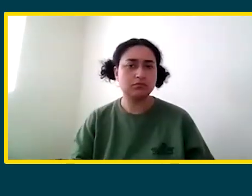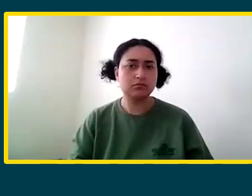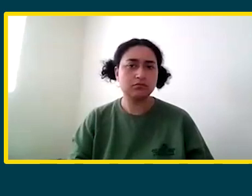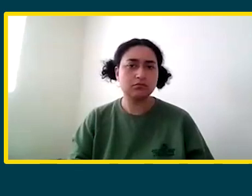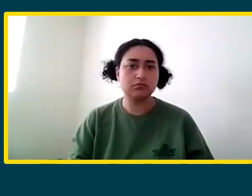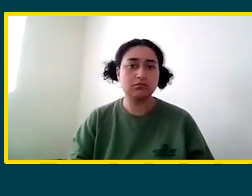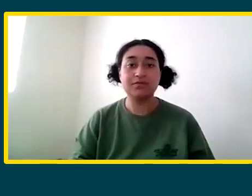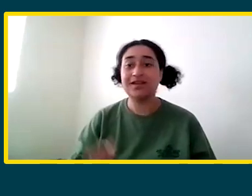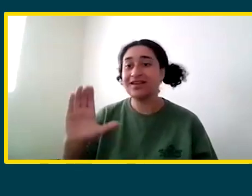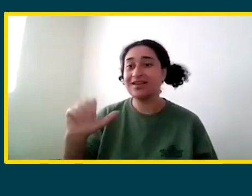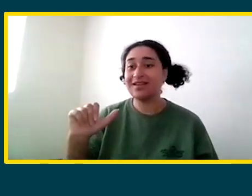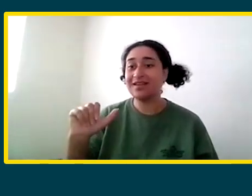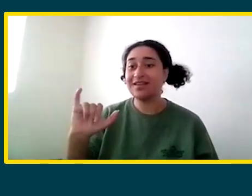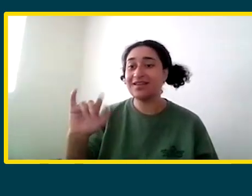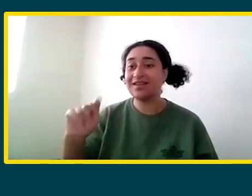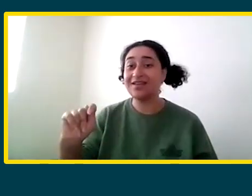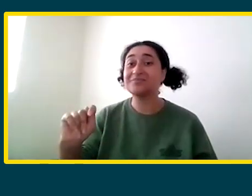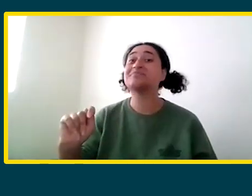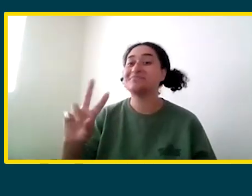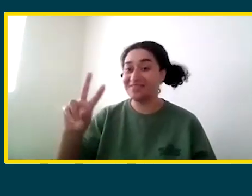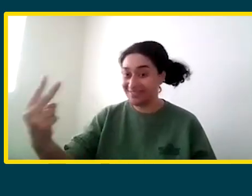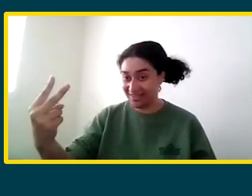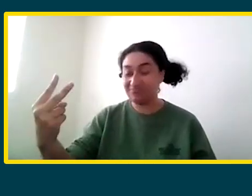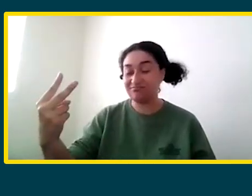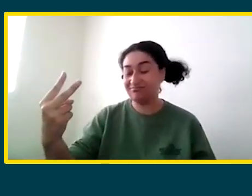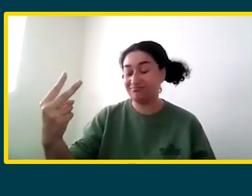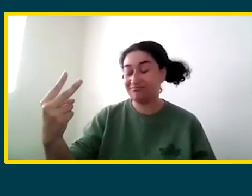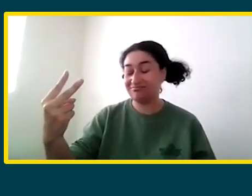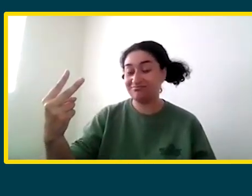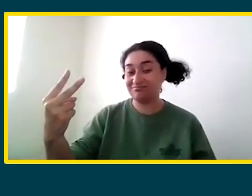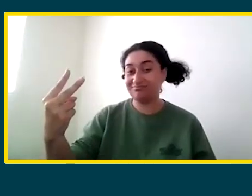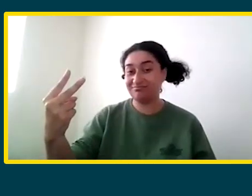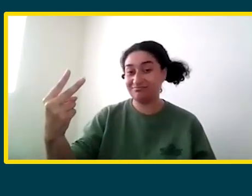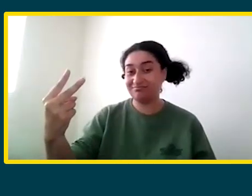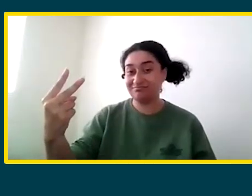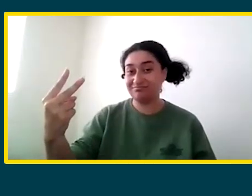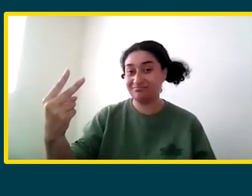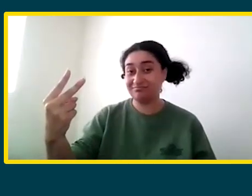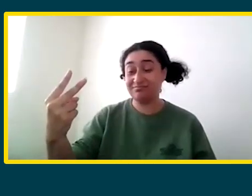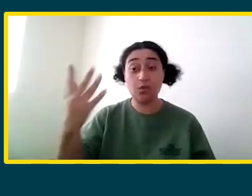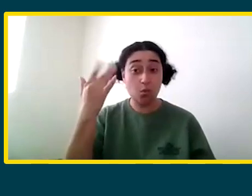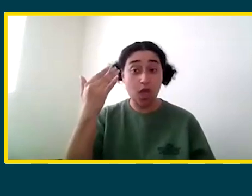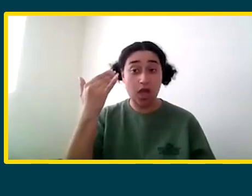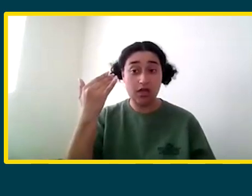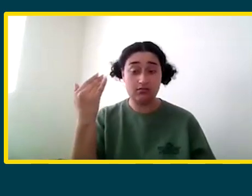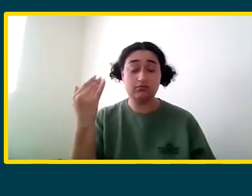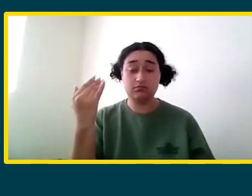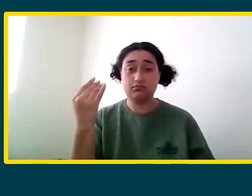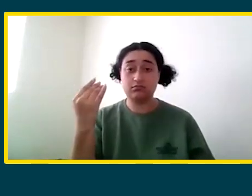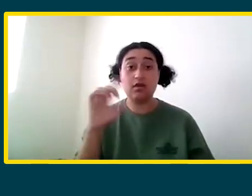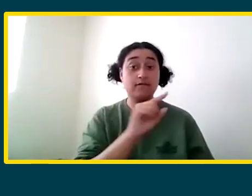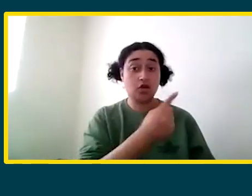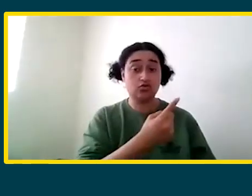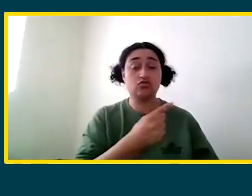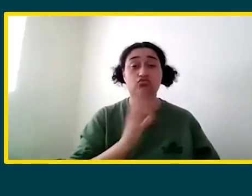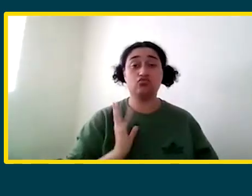This is Kate. Very much the second, because one, trans